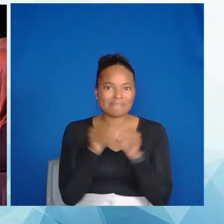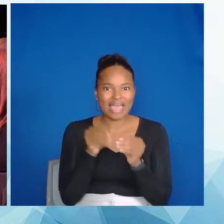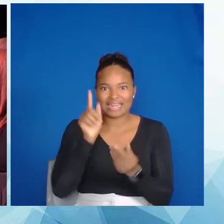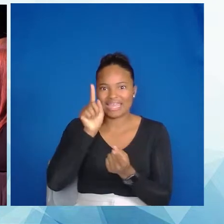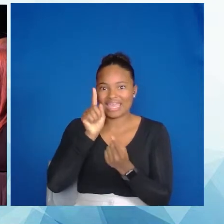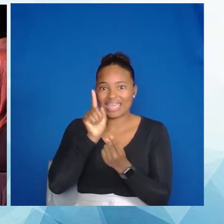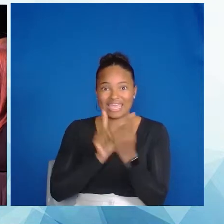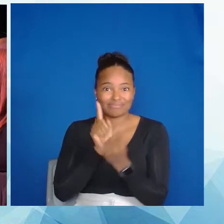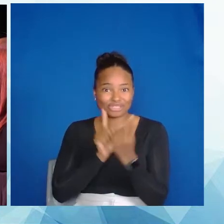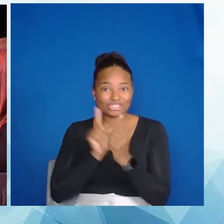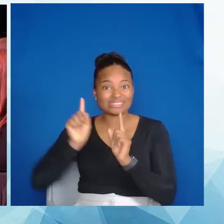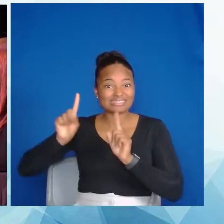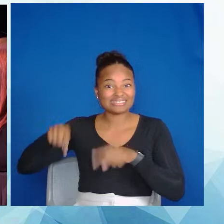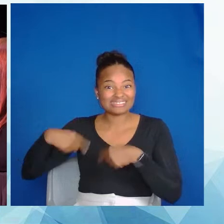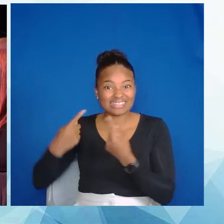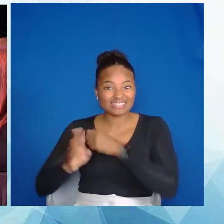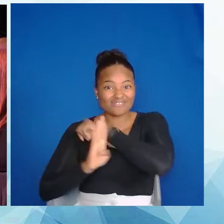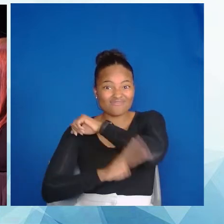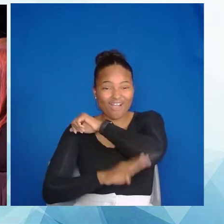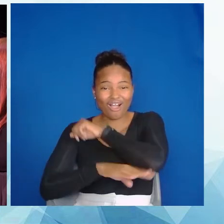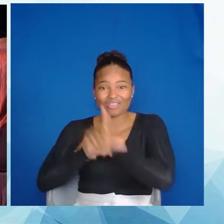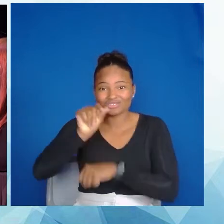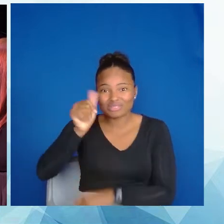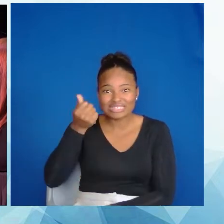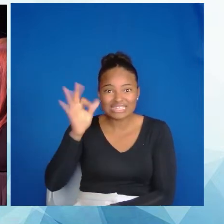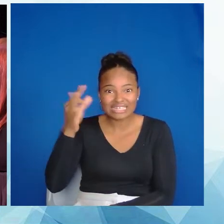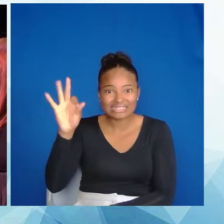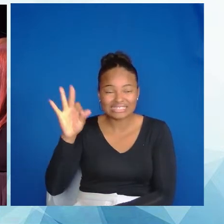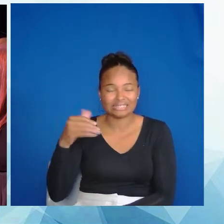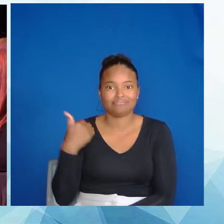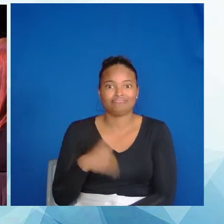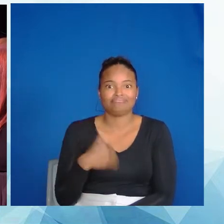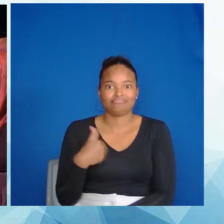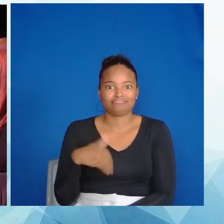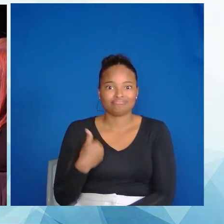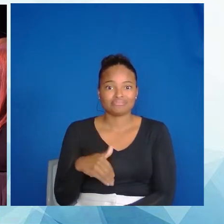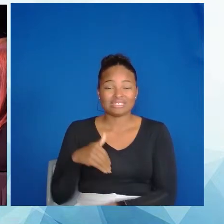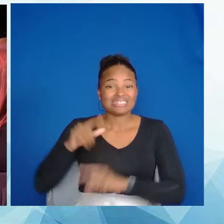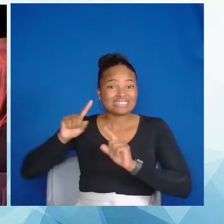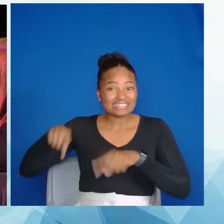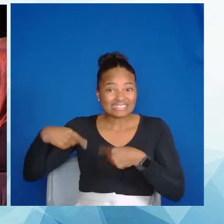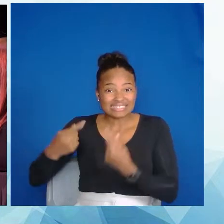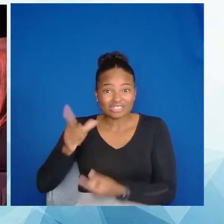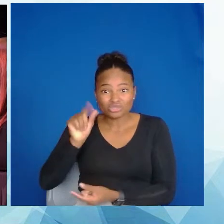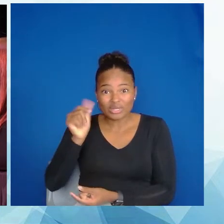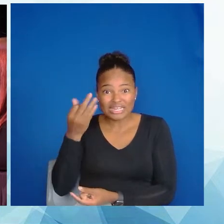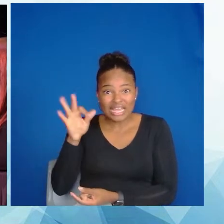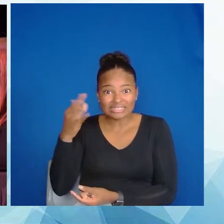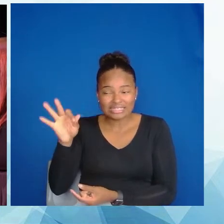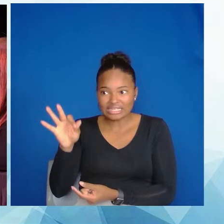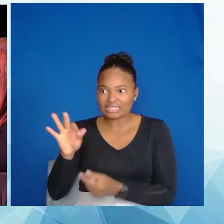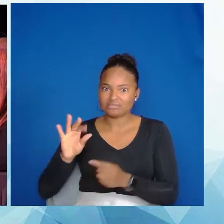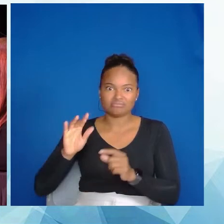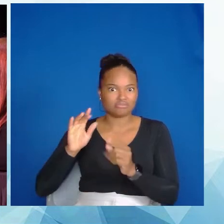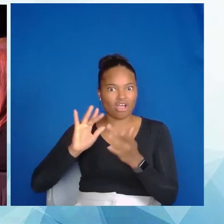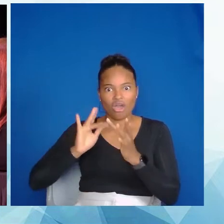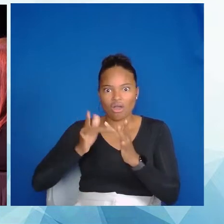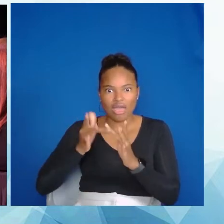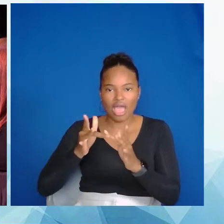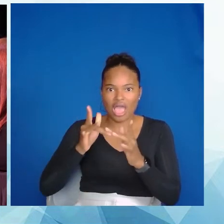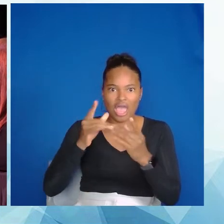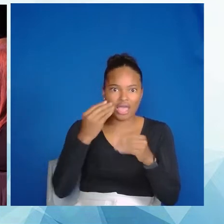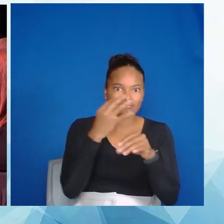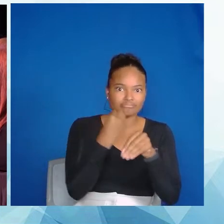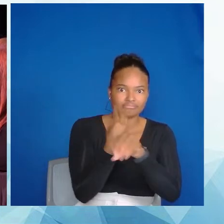of 2019. This has all been online, and I am so relieved to be back in person. We